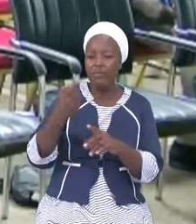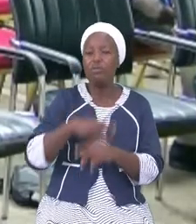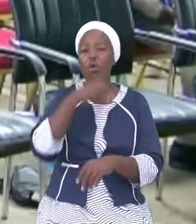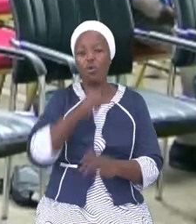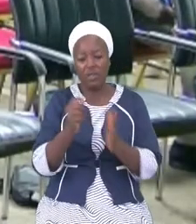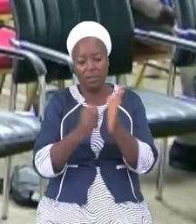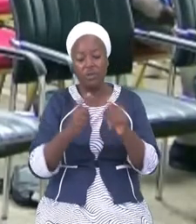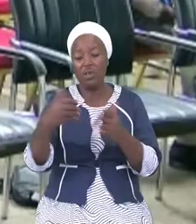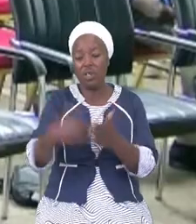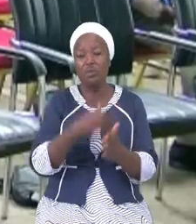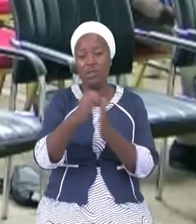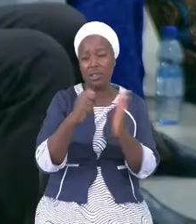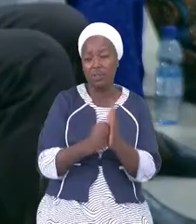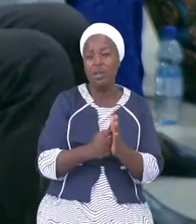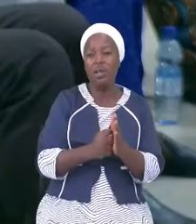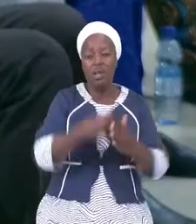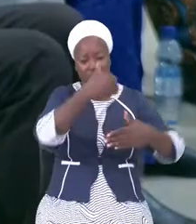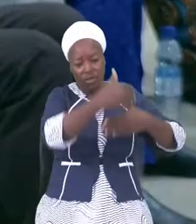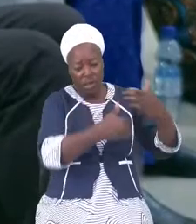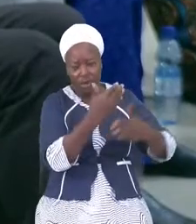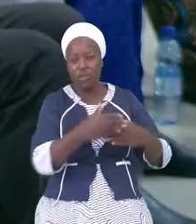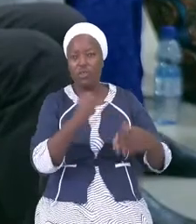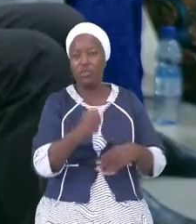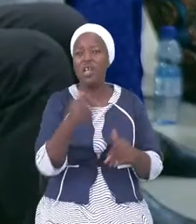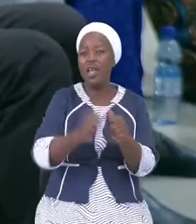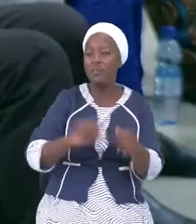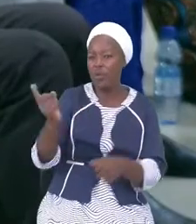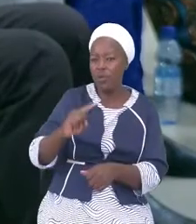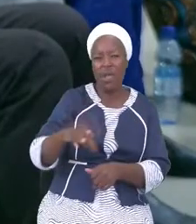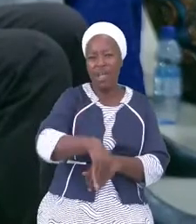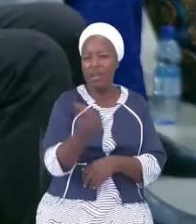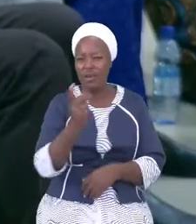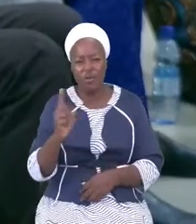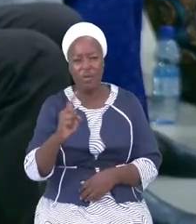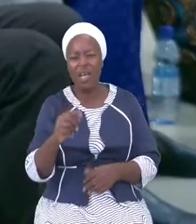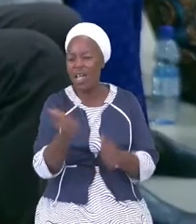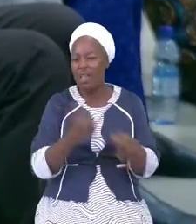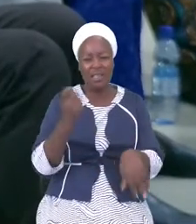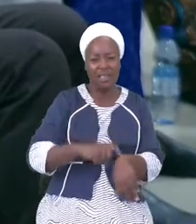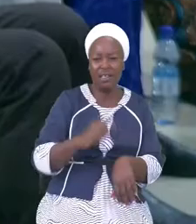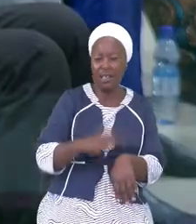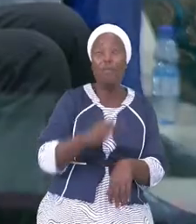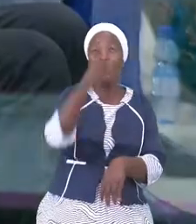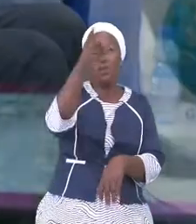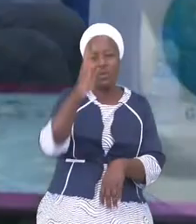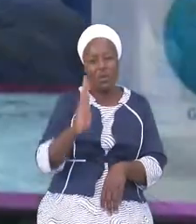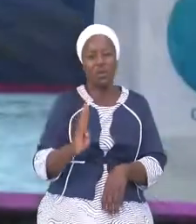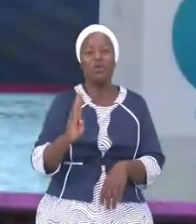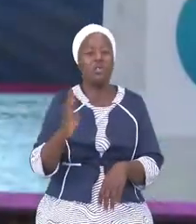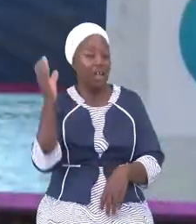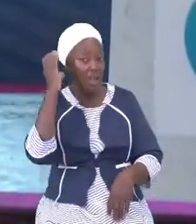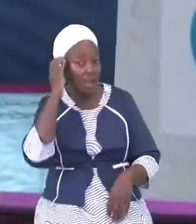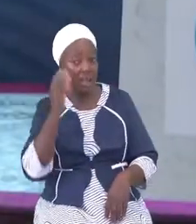to the New Testament, generations, everywhere, anywhere, anytime, God had